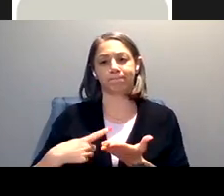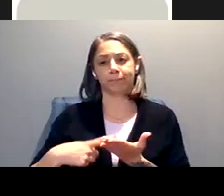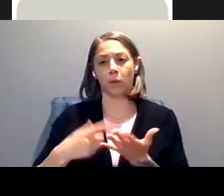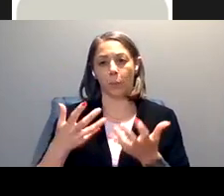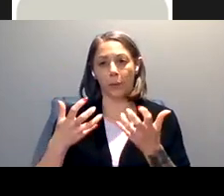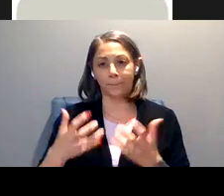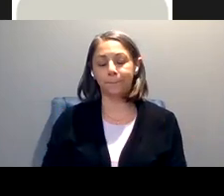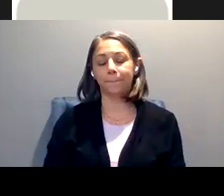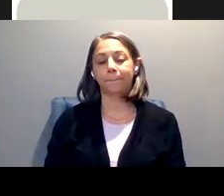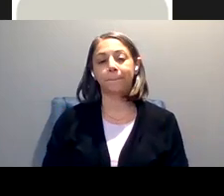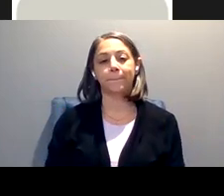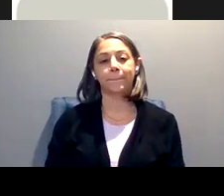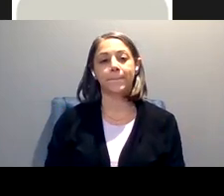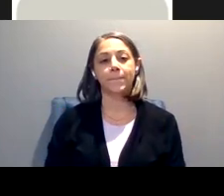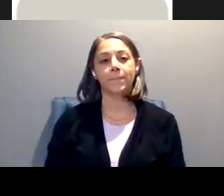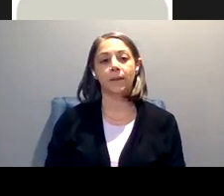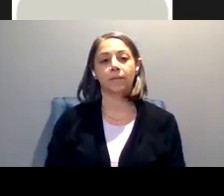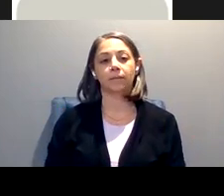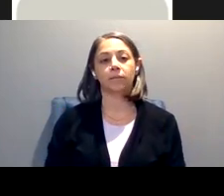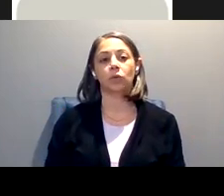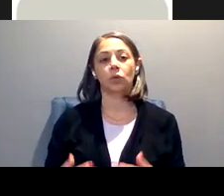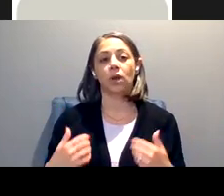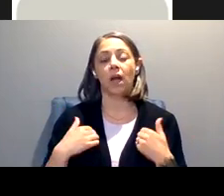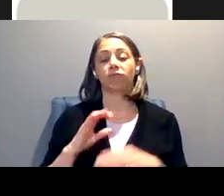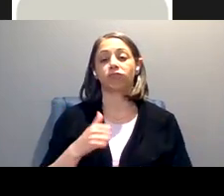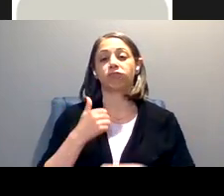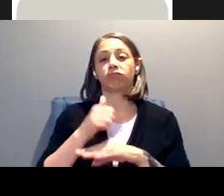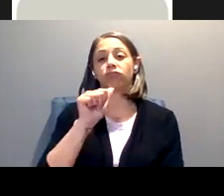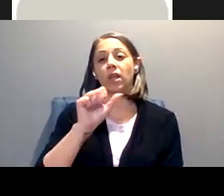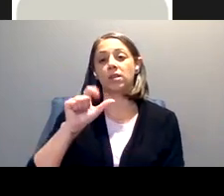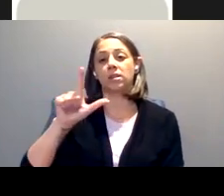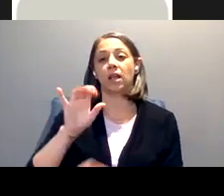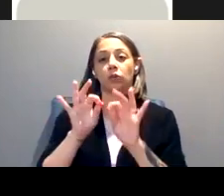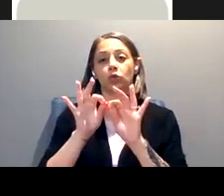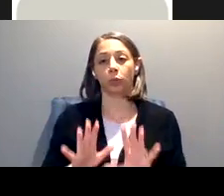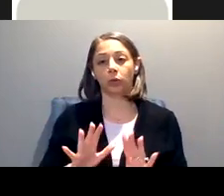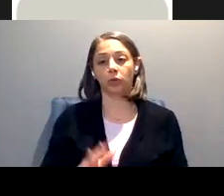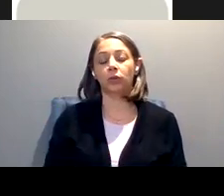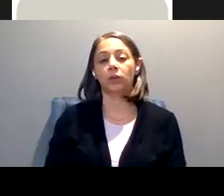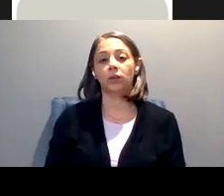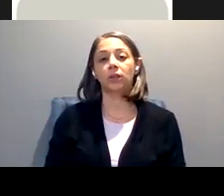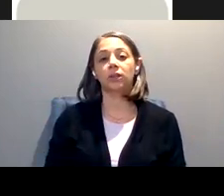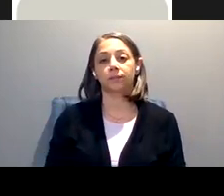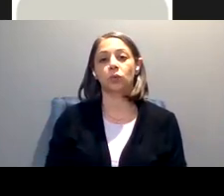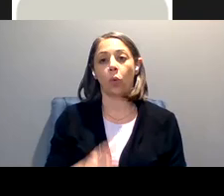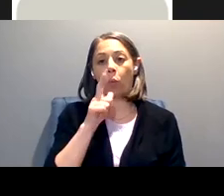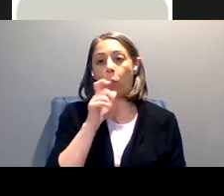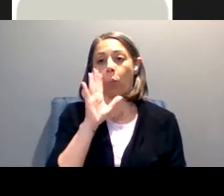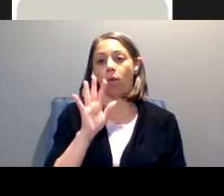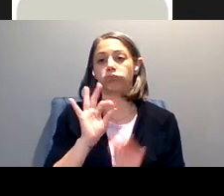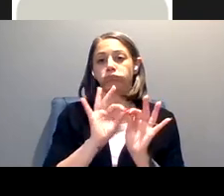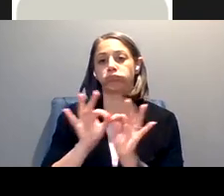items. We have arranged for American Sign Language interpreters who will be present throughout the